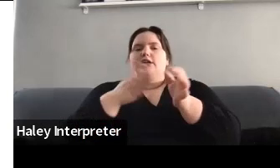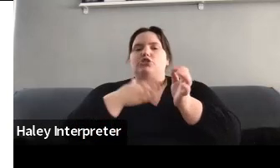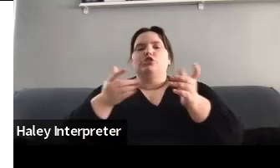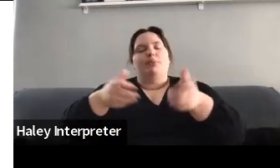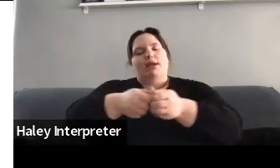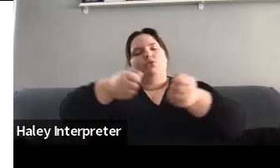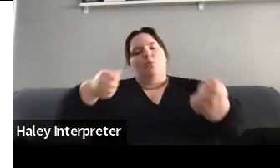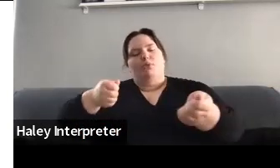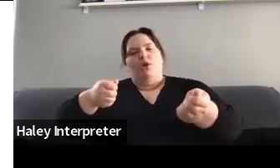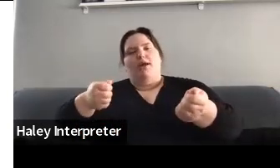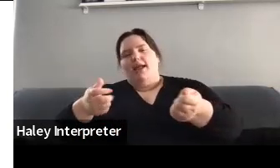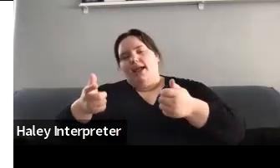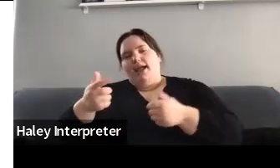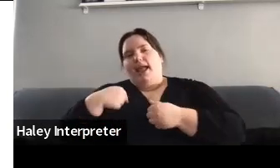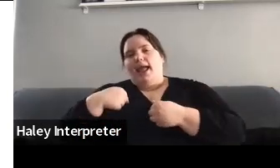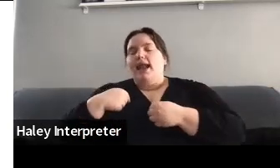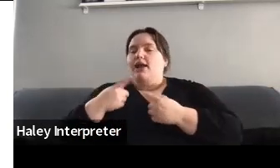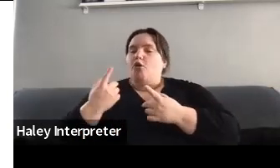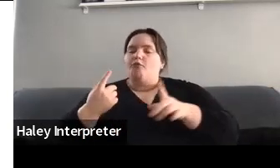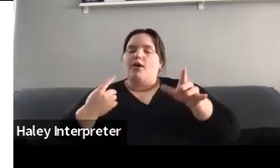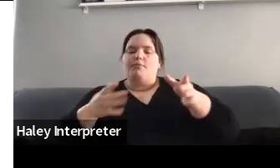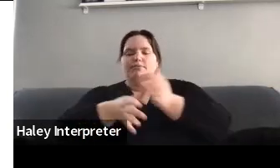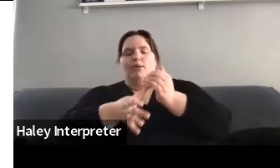of take the pooper scooper,